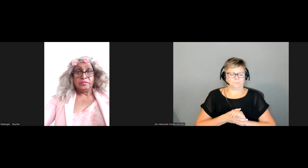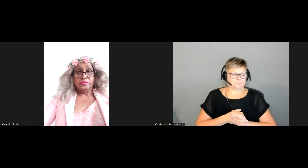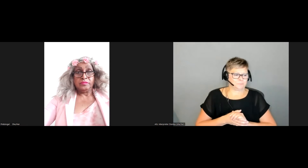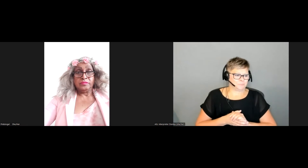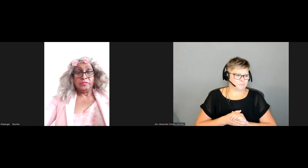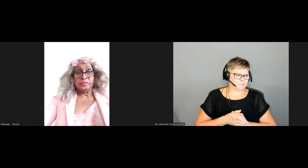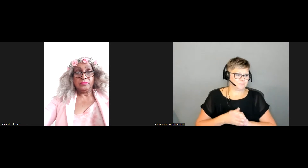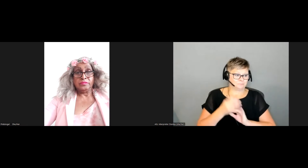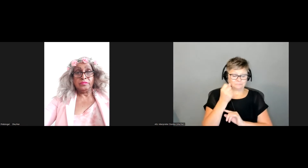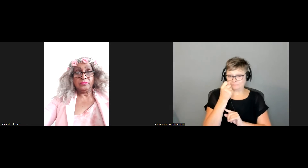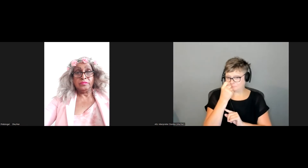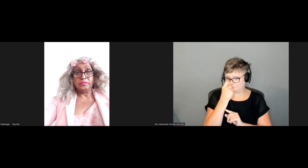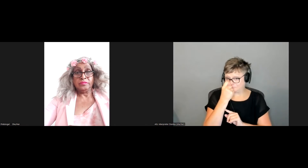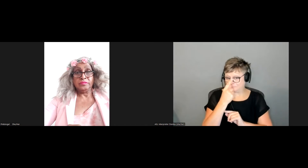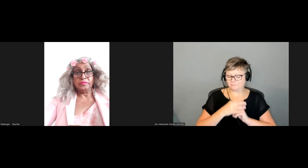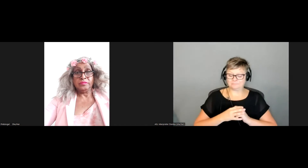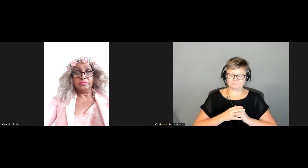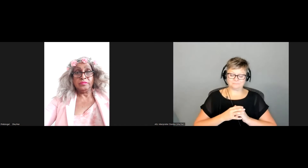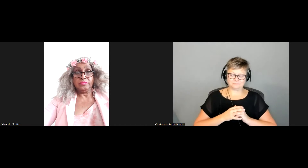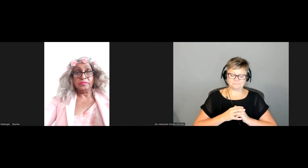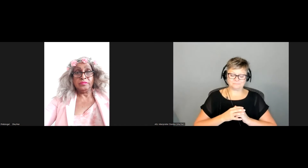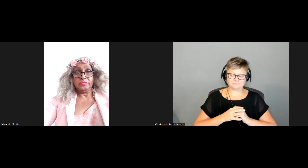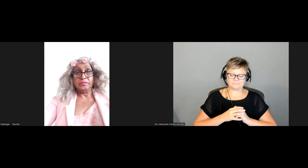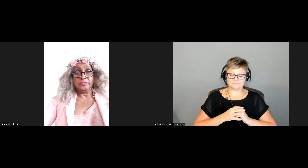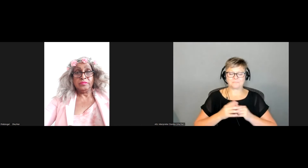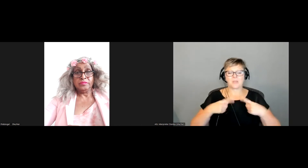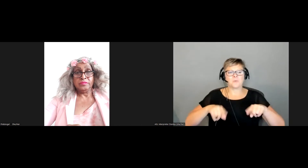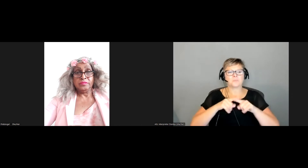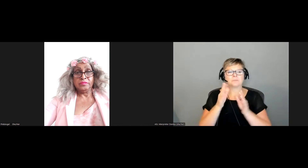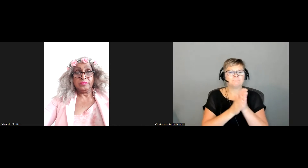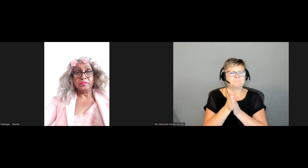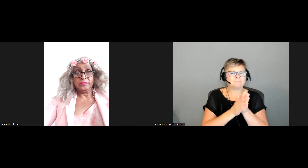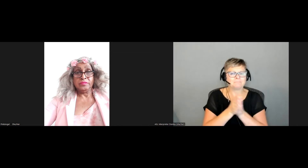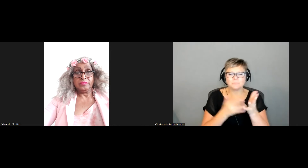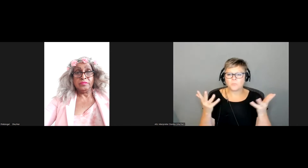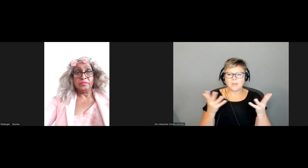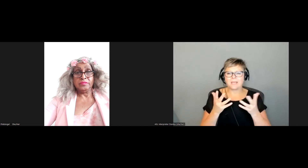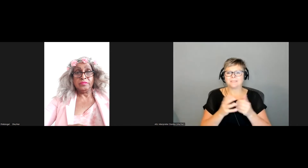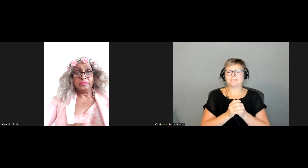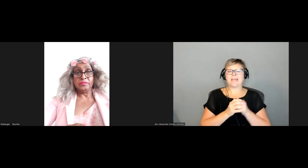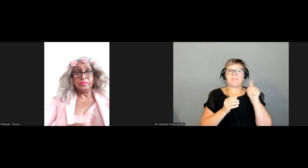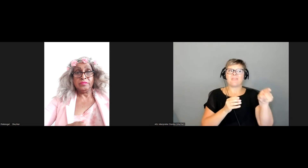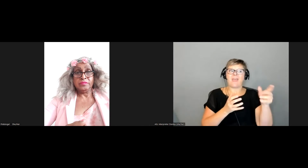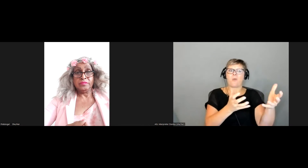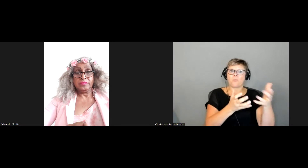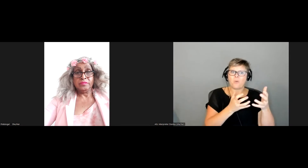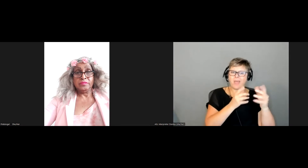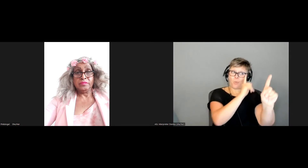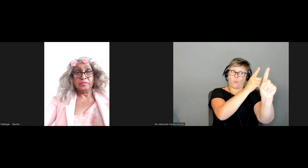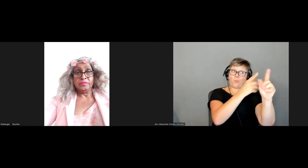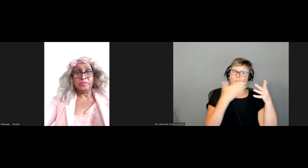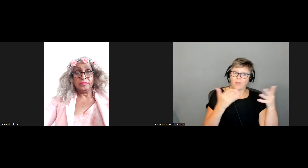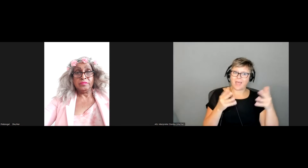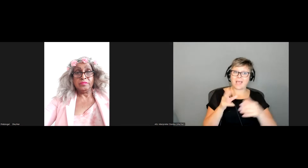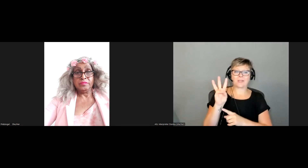is really bringing alive the wellness in our community. And we know that